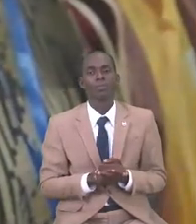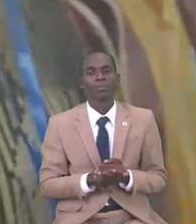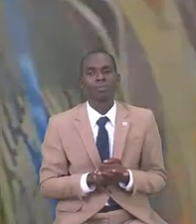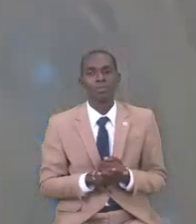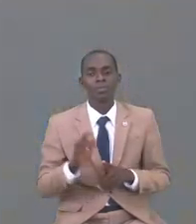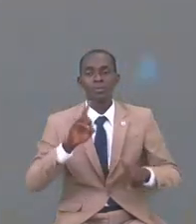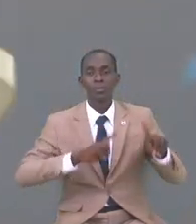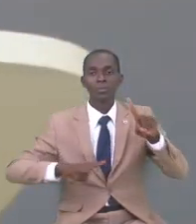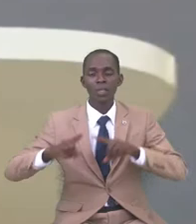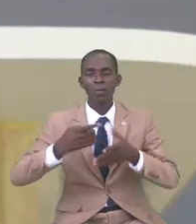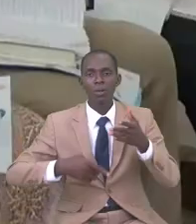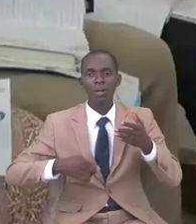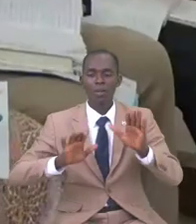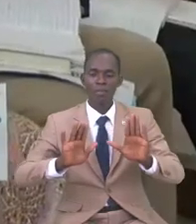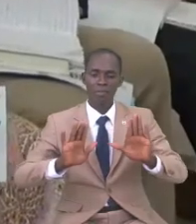Everybody say that.